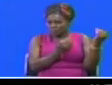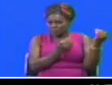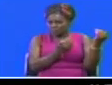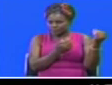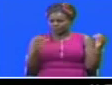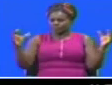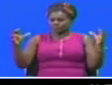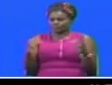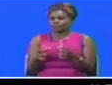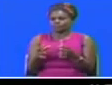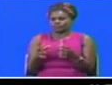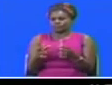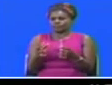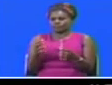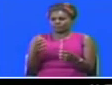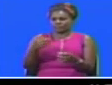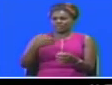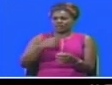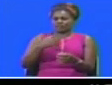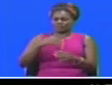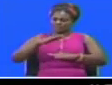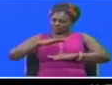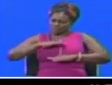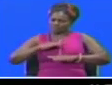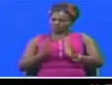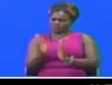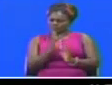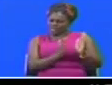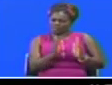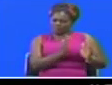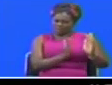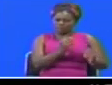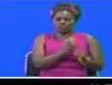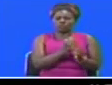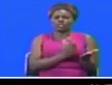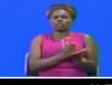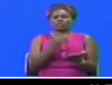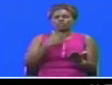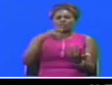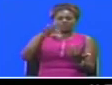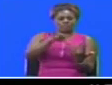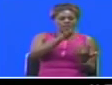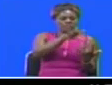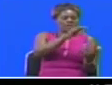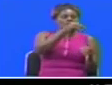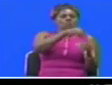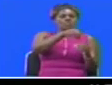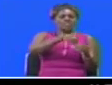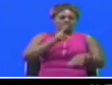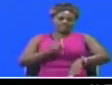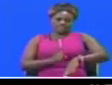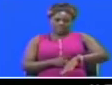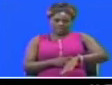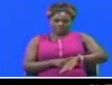party has taken enough measures to ensure that we have these elections within the stipulated time.